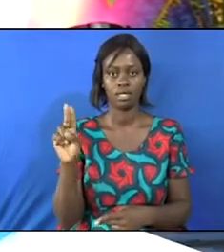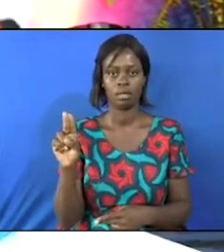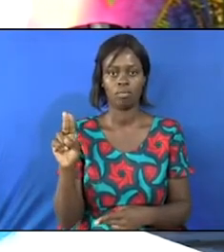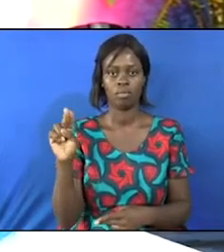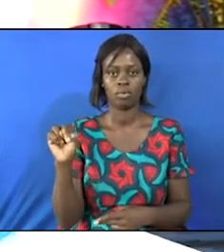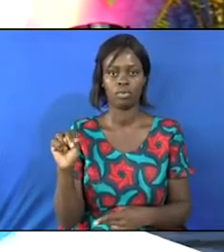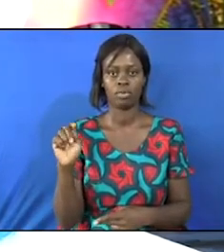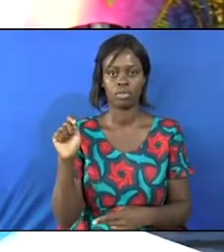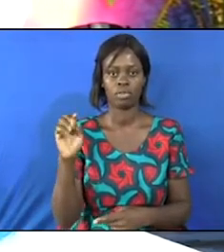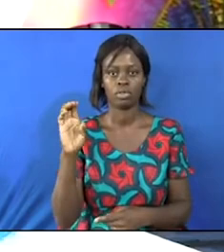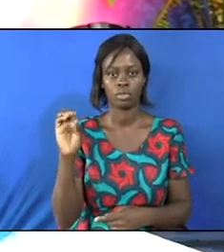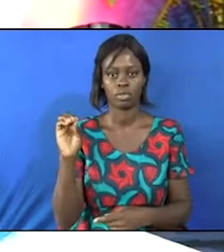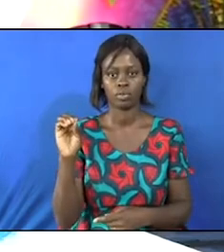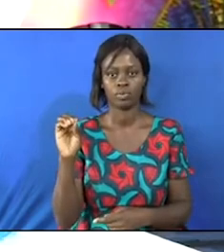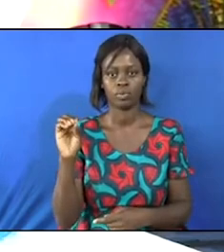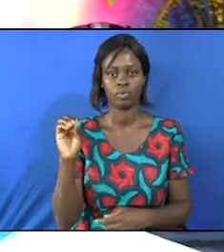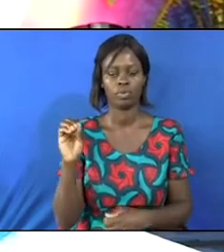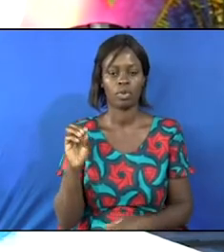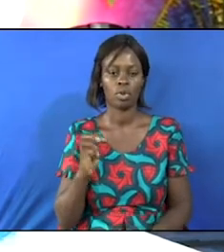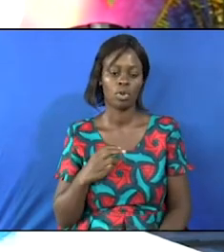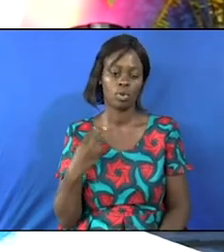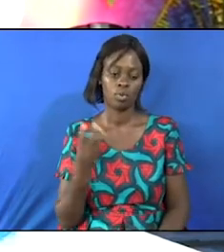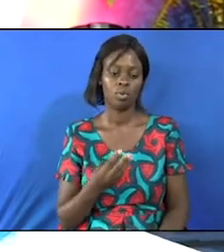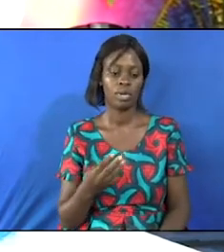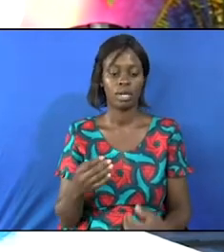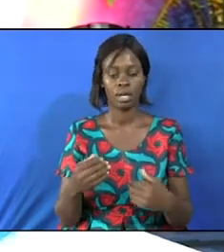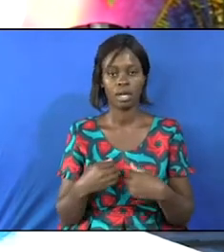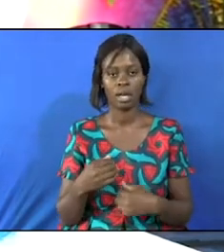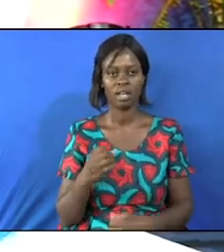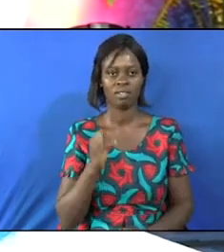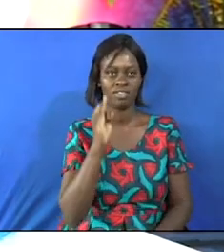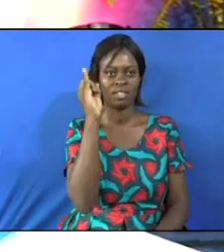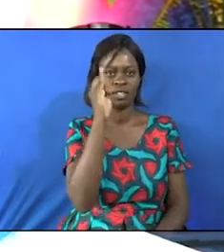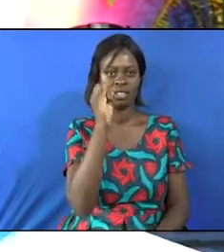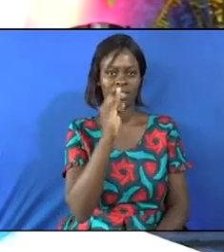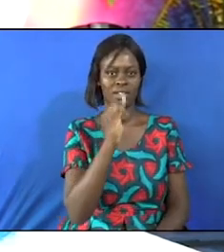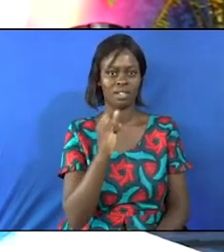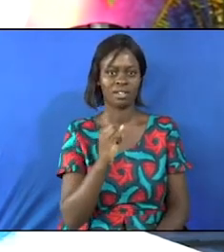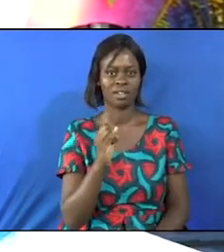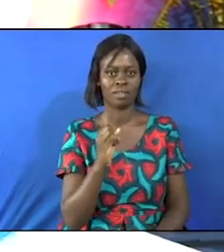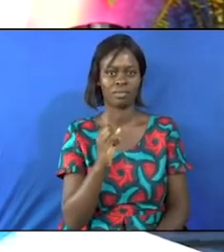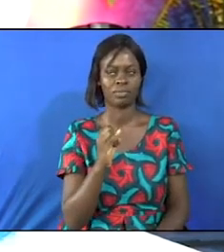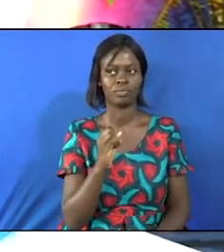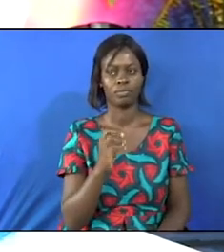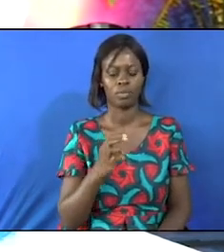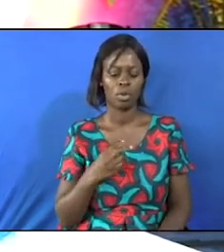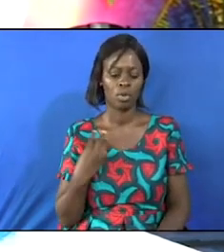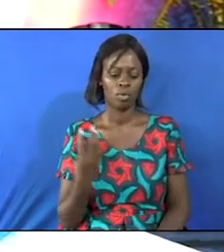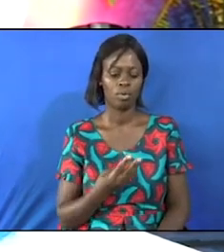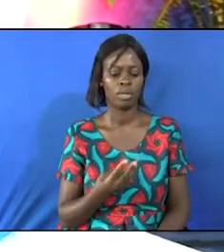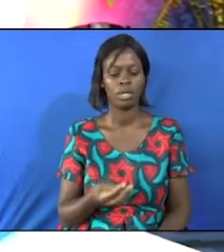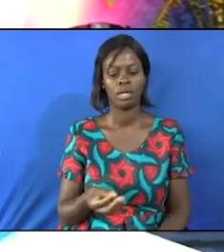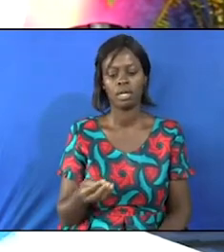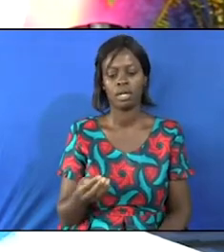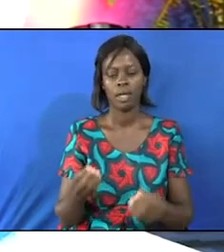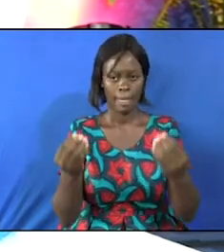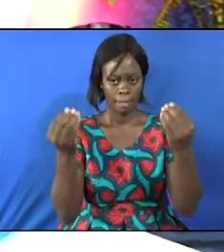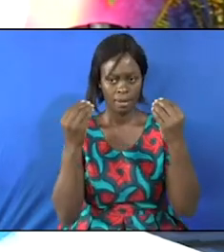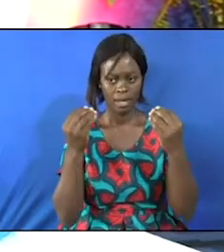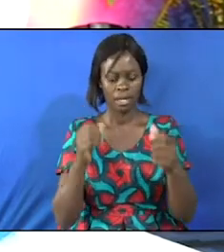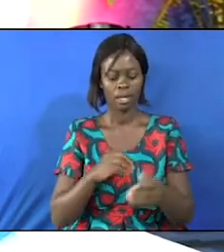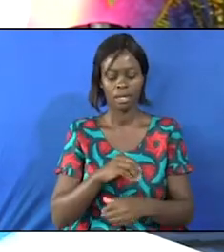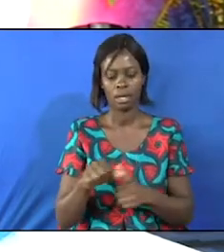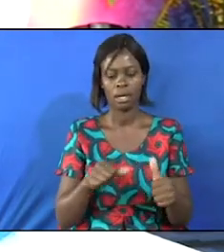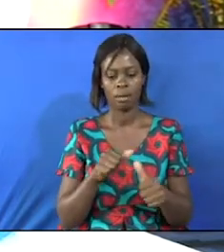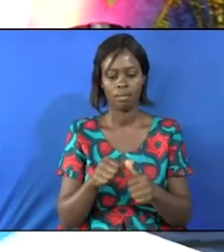Mora. Today we are going to be learning about spiritual gifts and how we can use them to serve